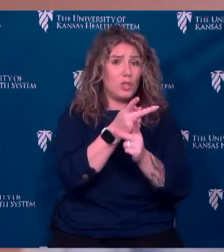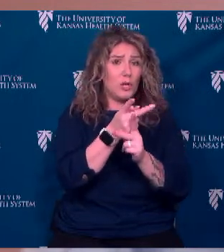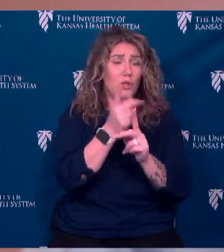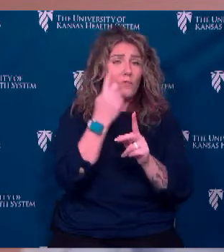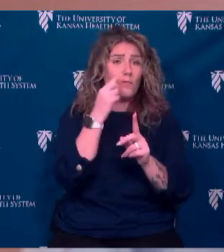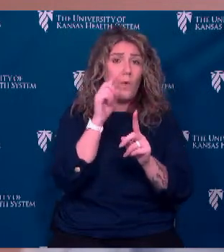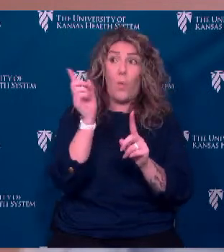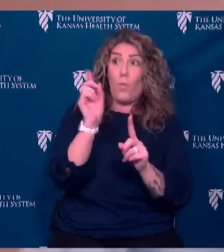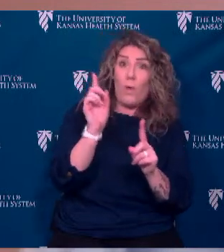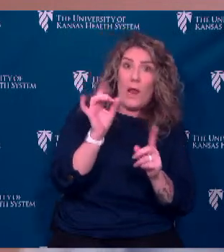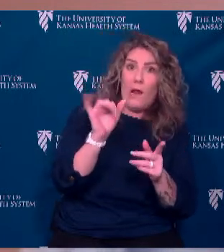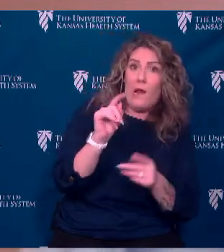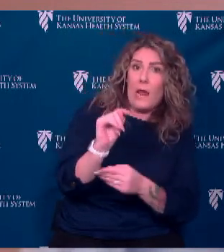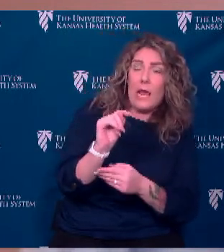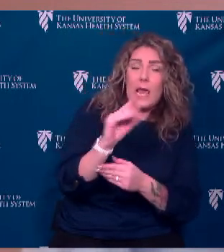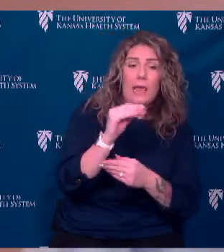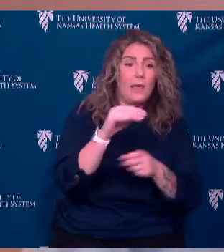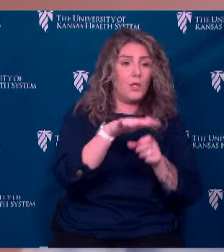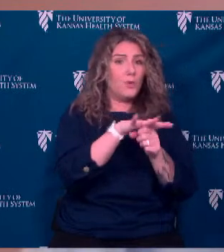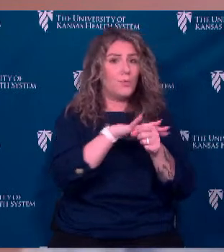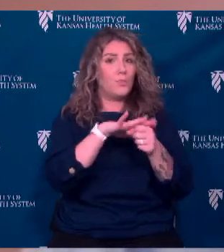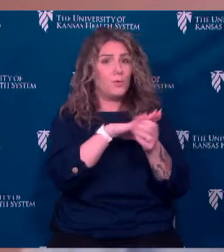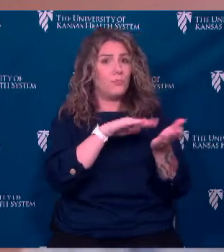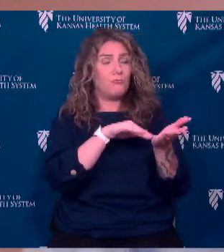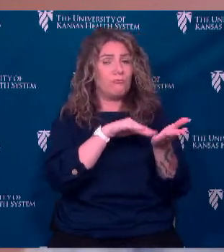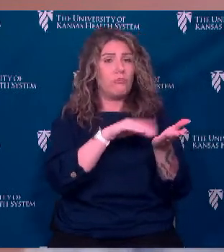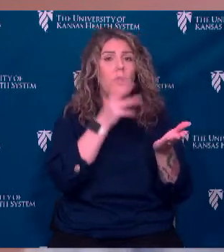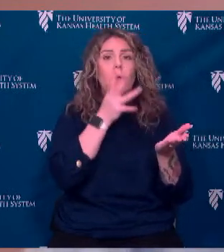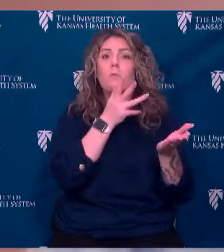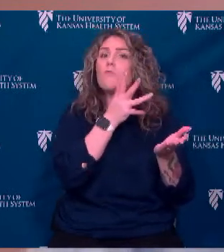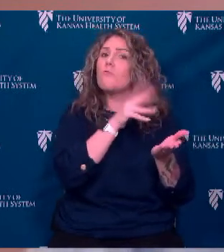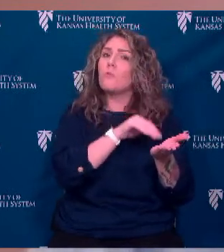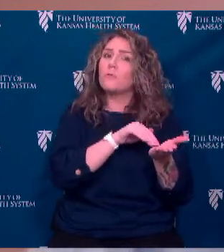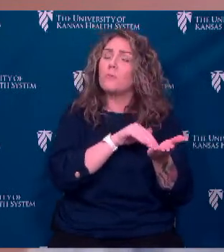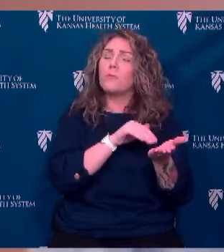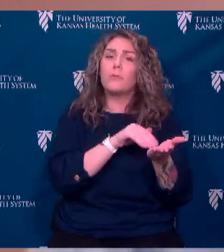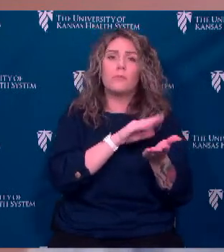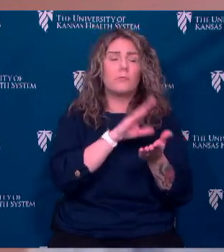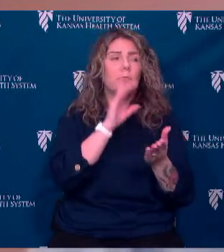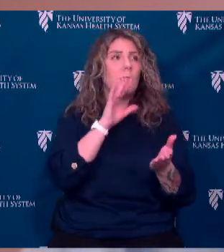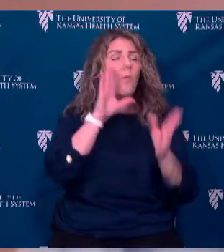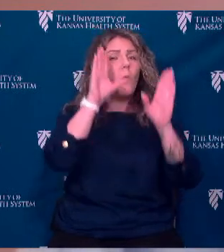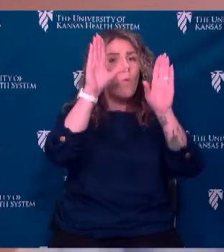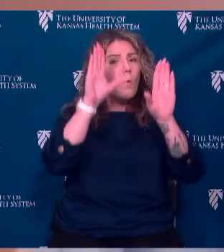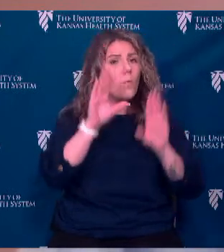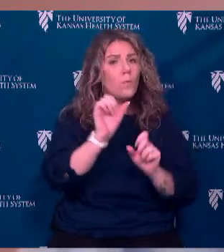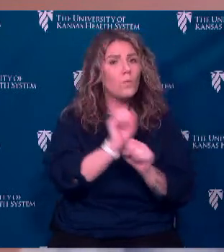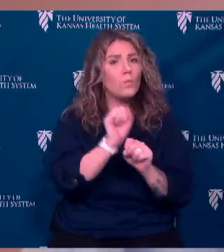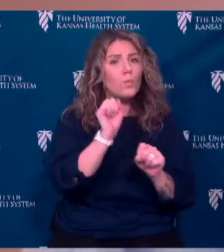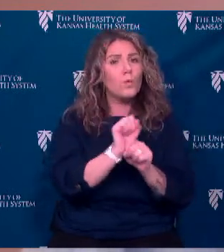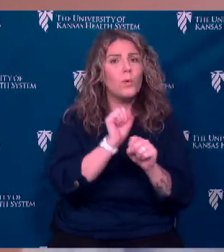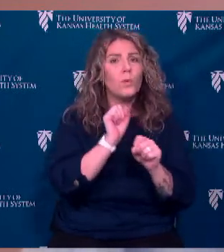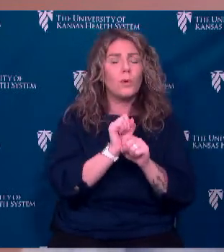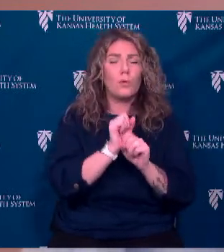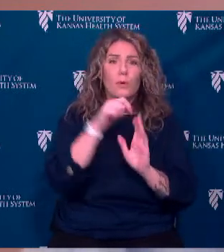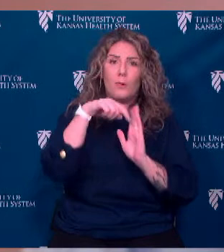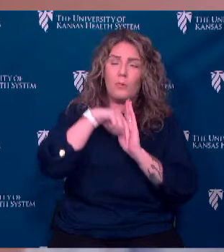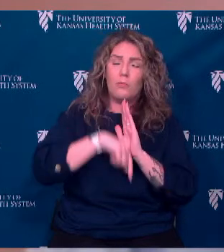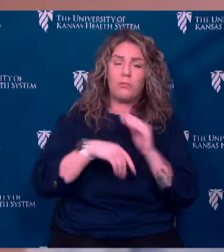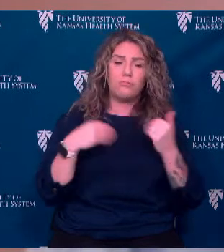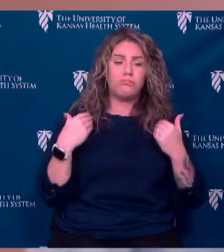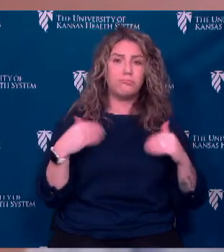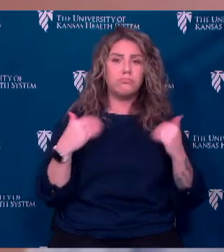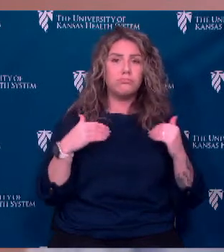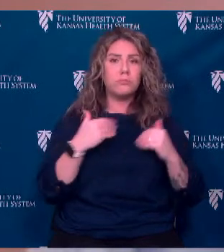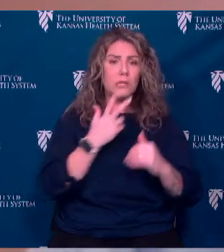are. And our regional physicians, our rural physicians are doing an outstanding job of that. The intensity of the patient